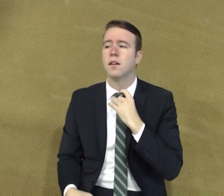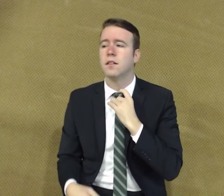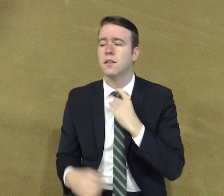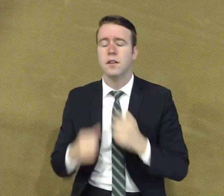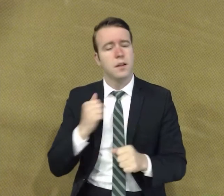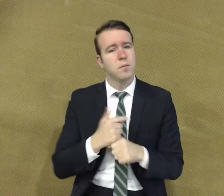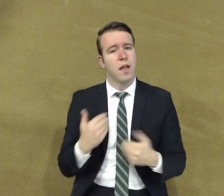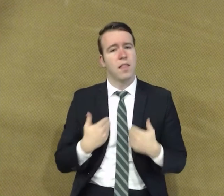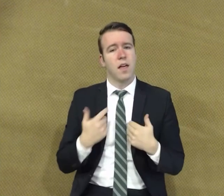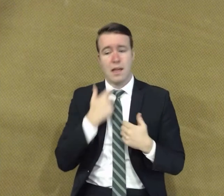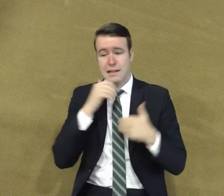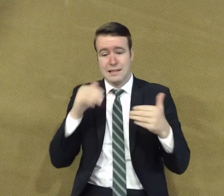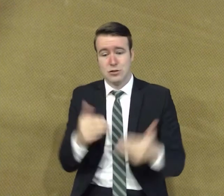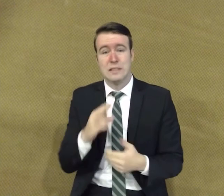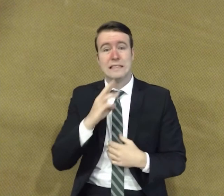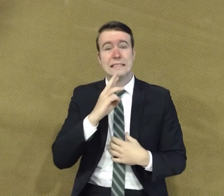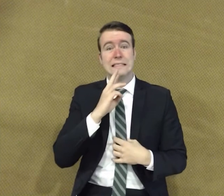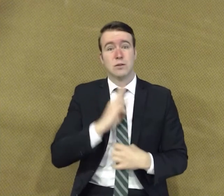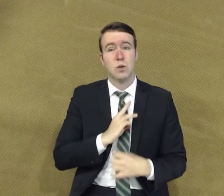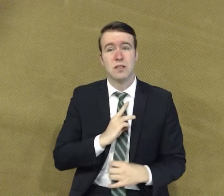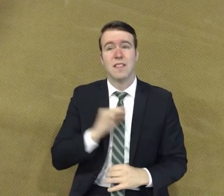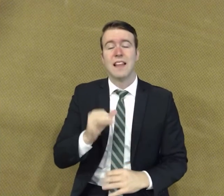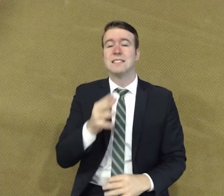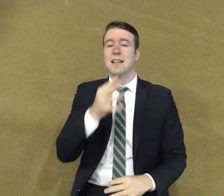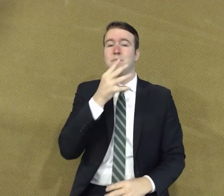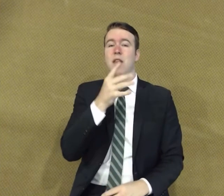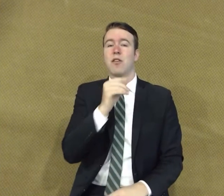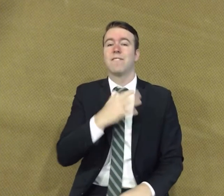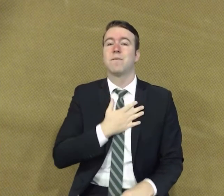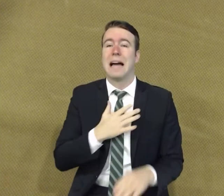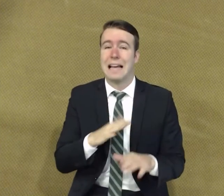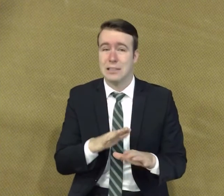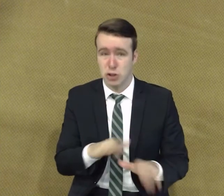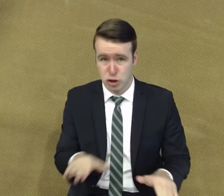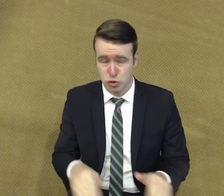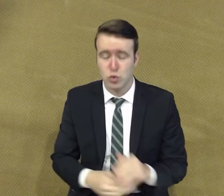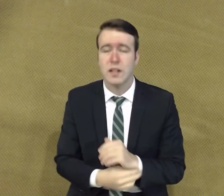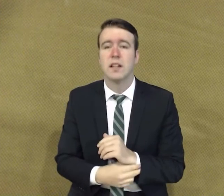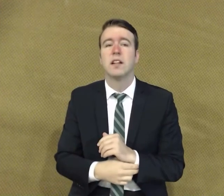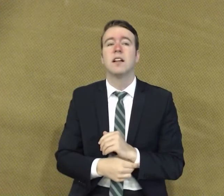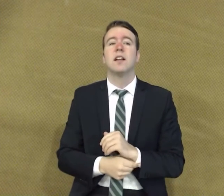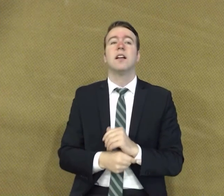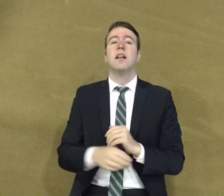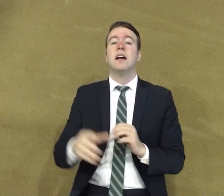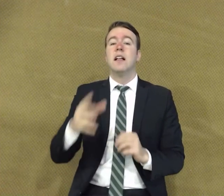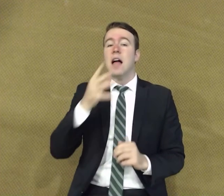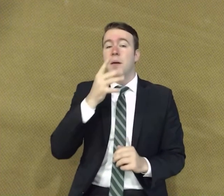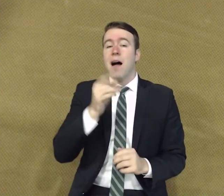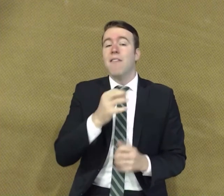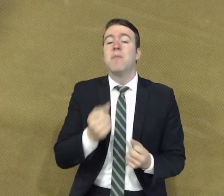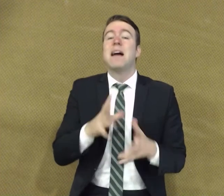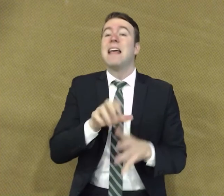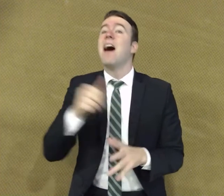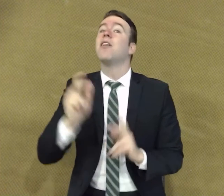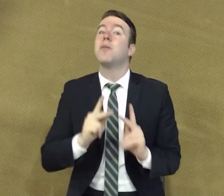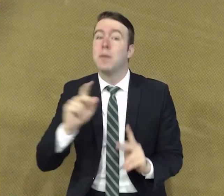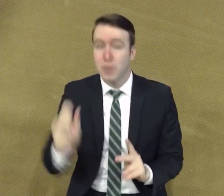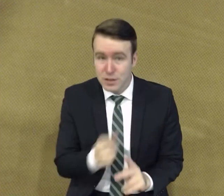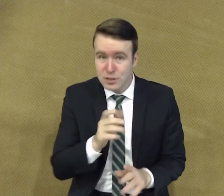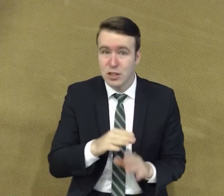Brother Young introduced Sister Wilson. That's the mother of my children, the mother of many other people's